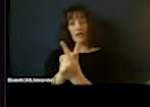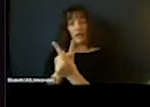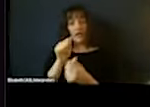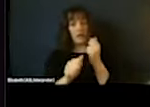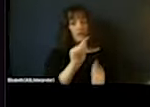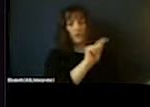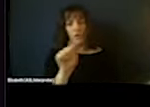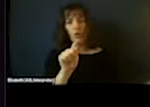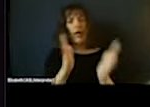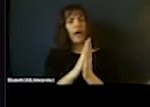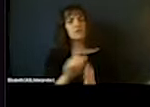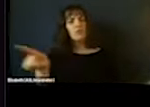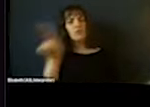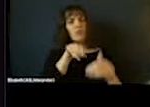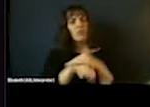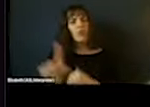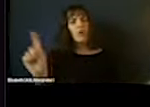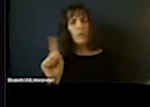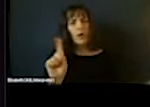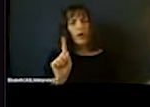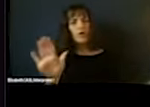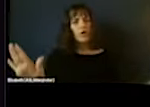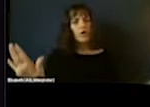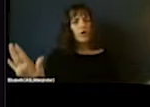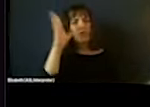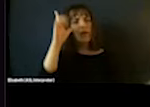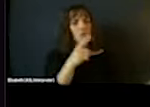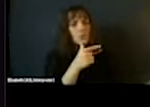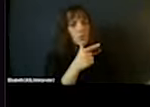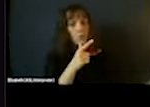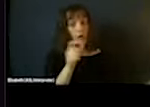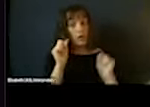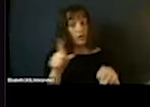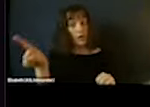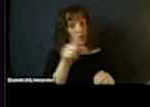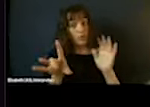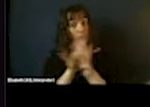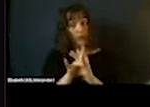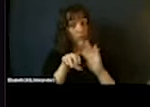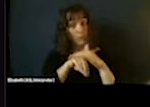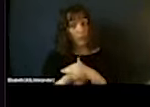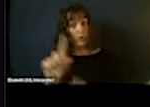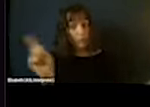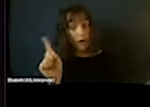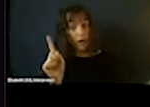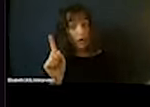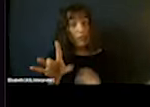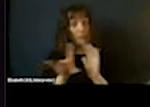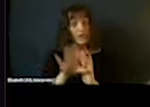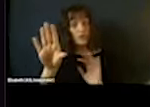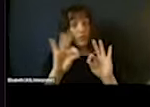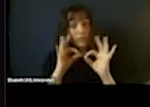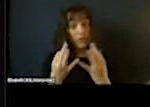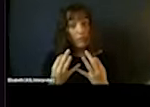your parents? Did you really choose? Did you really select? As I apply for an astronaut, as you apply